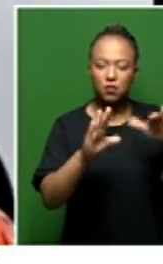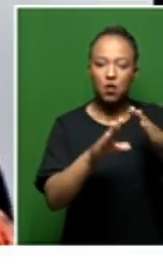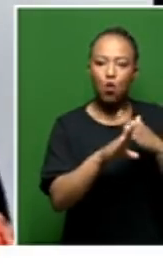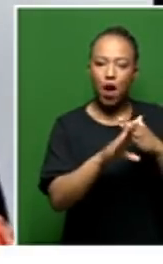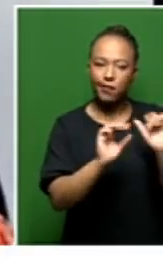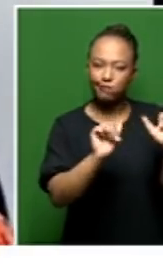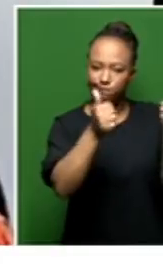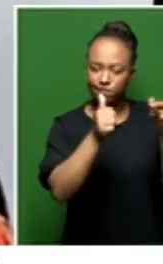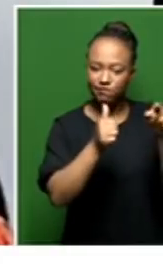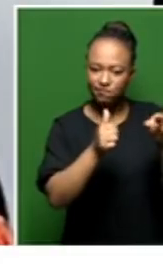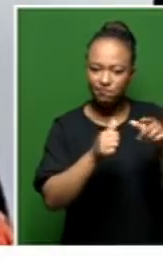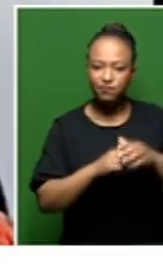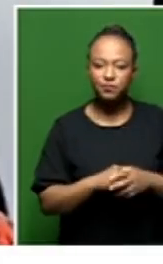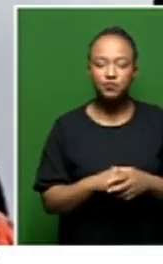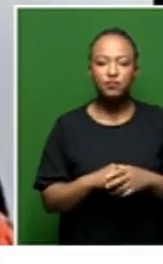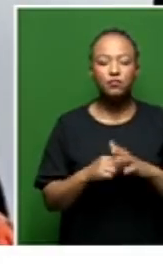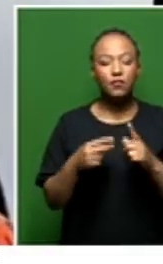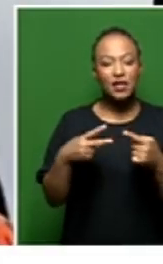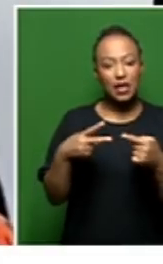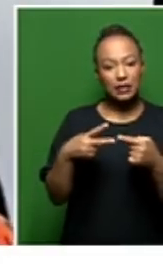job. And secondly,